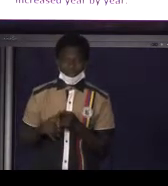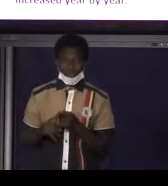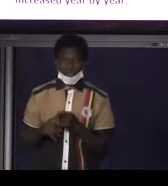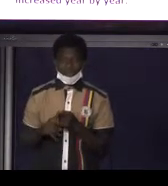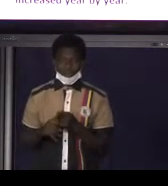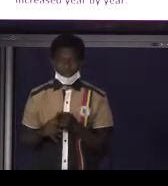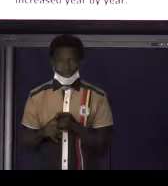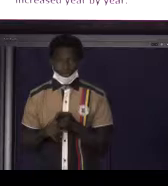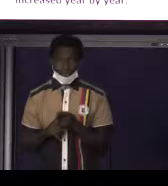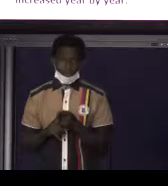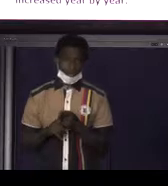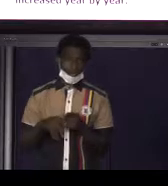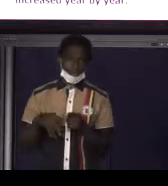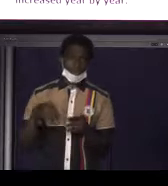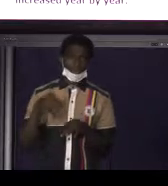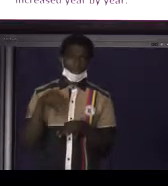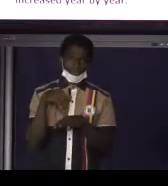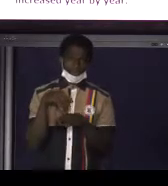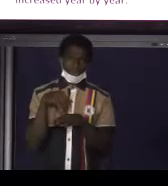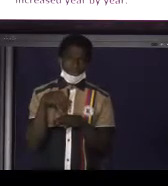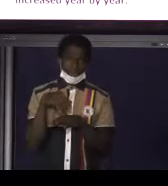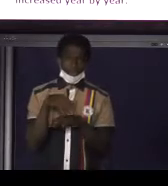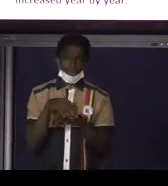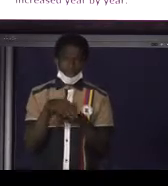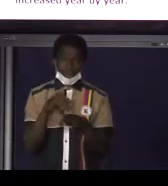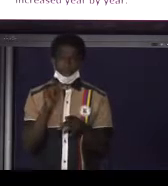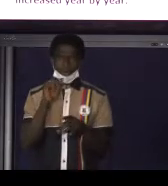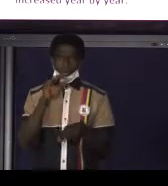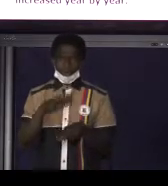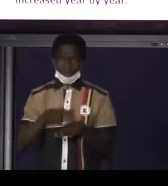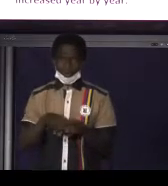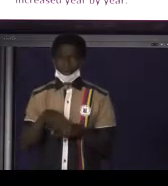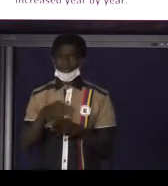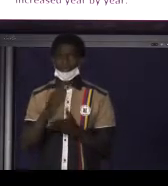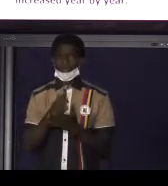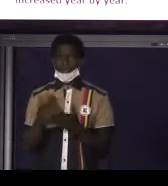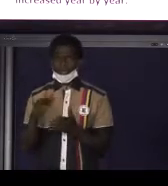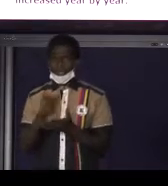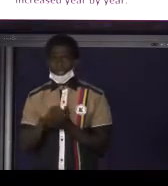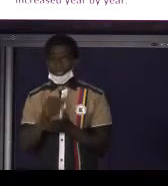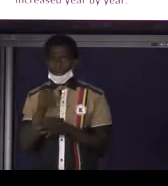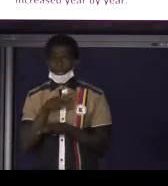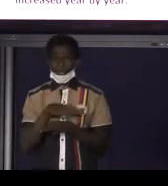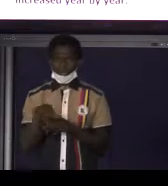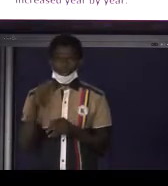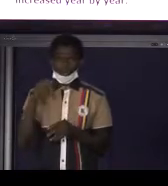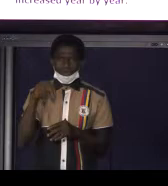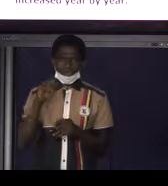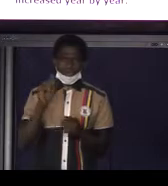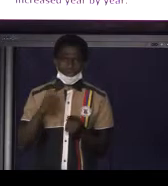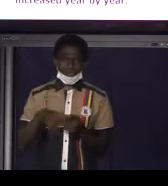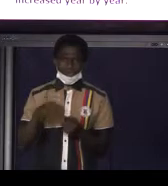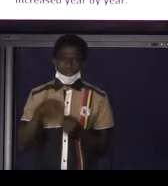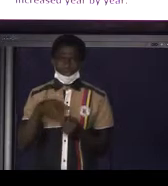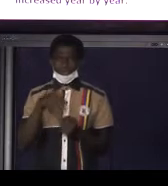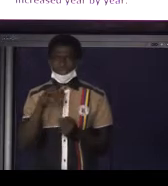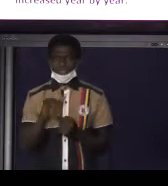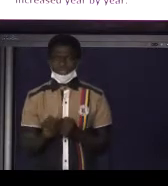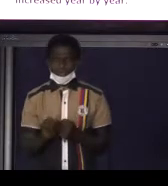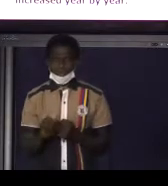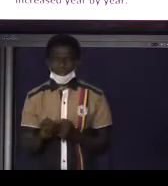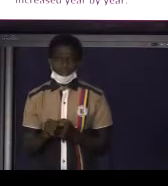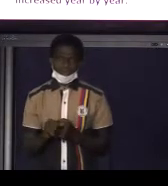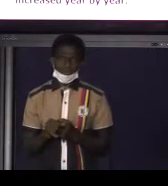refer vaguely to a person or thing that does not need to be specified. You want to refer to something or to a